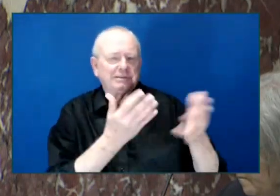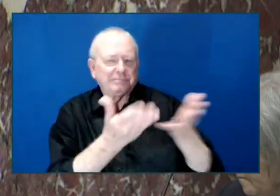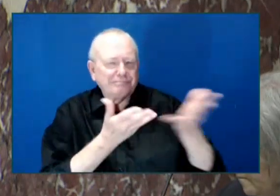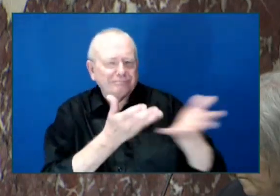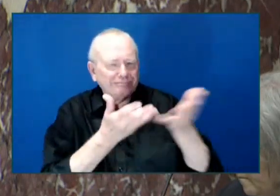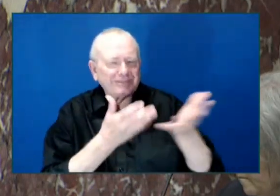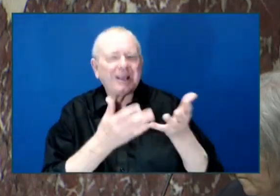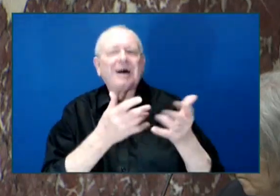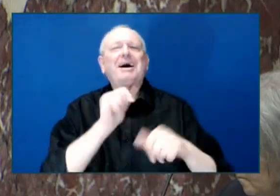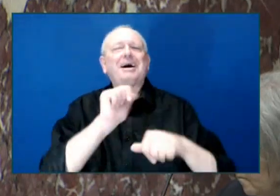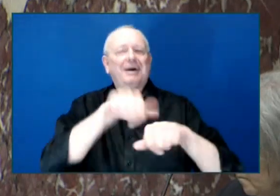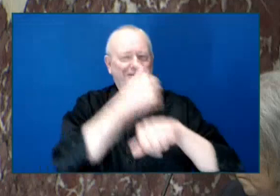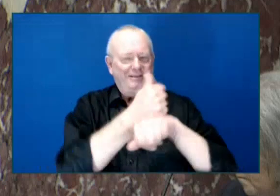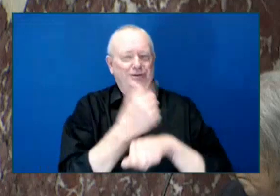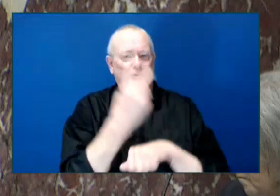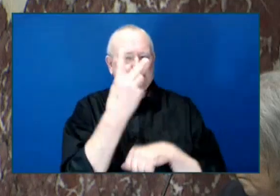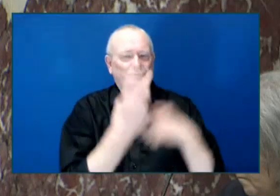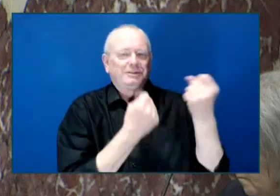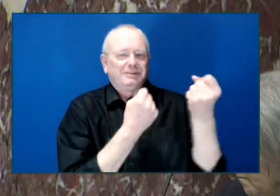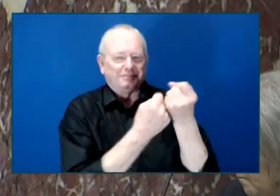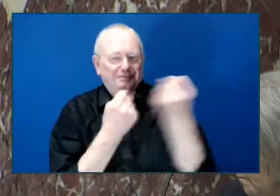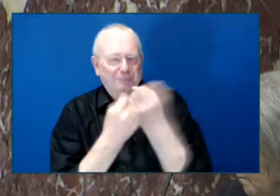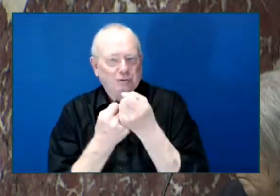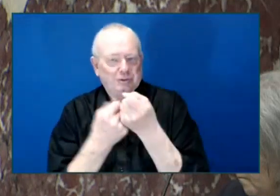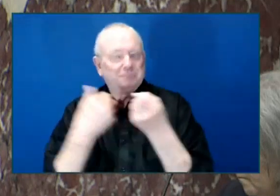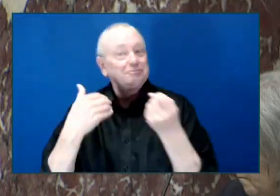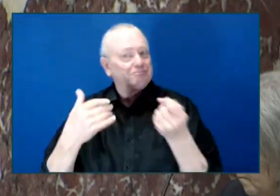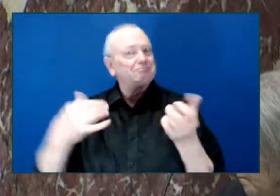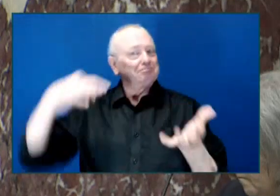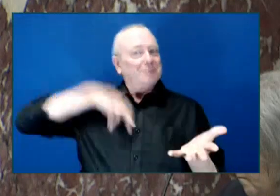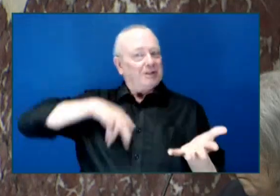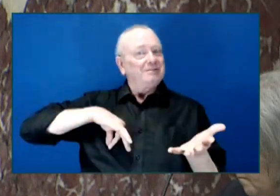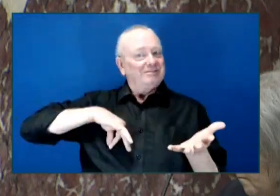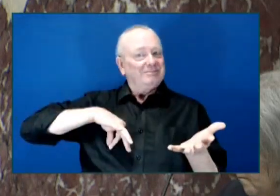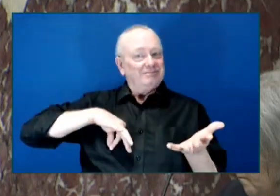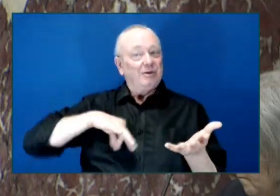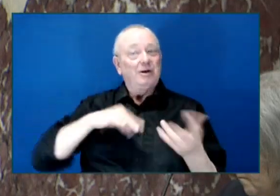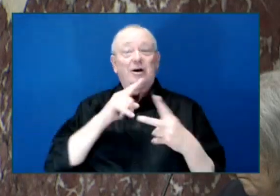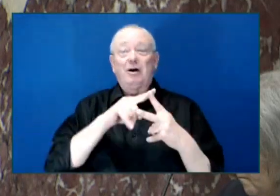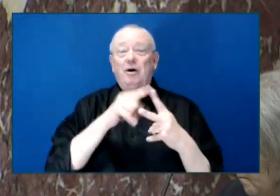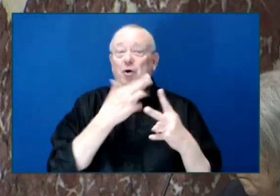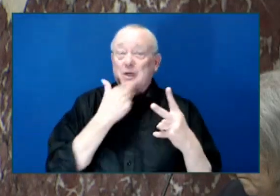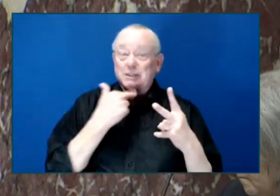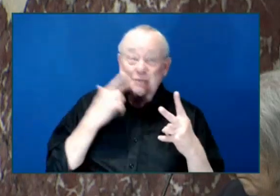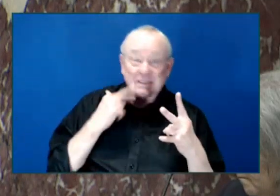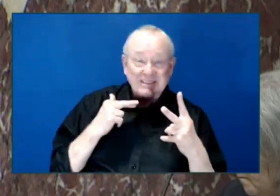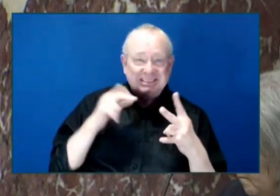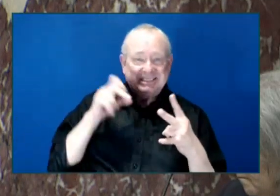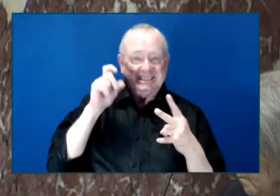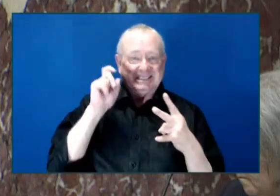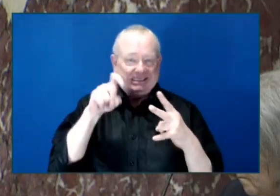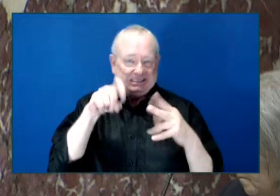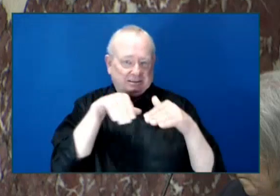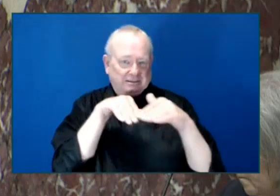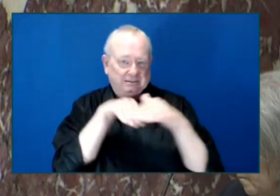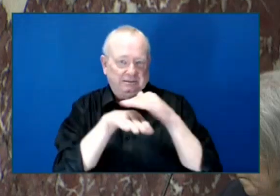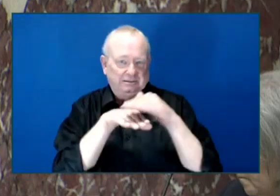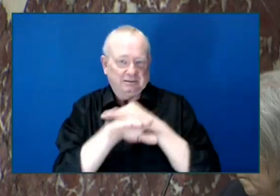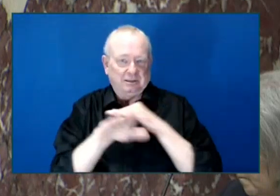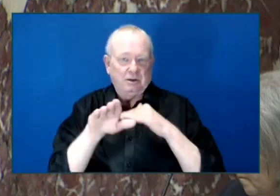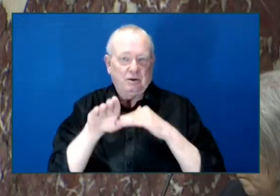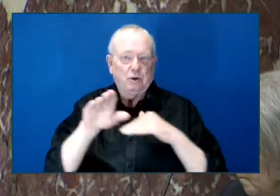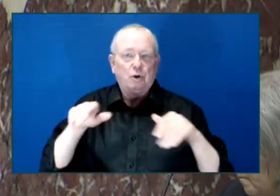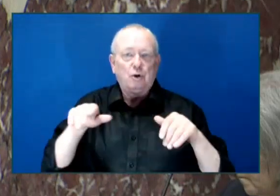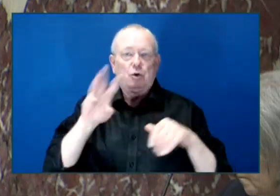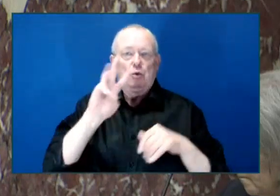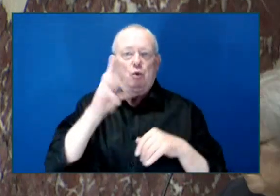One is ensuring that restaurants had access to wholesale pricing for liquor. That benefited every restaurant